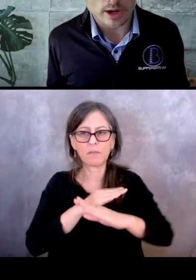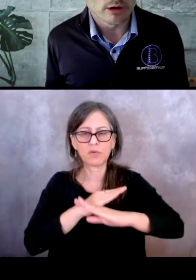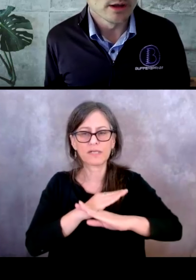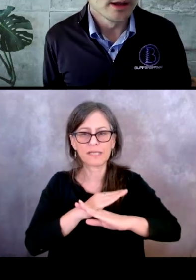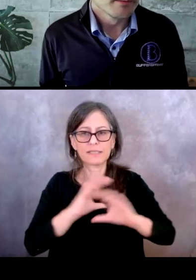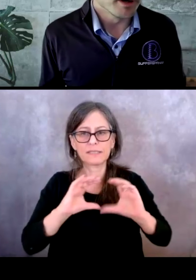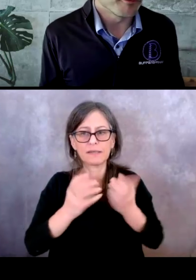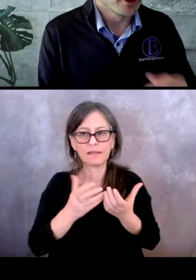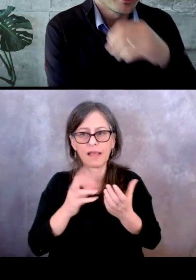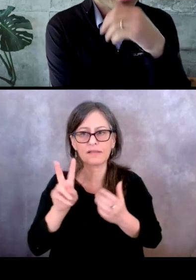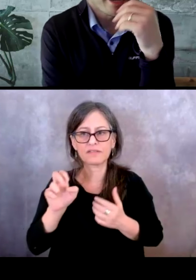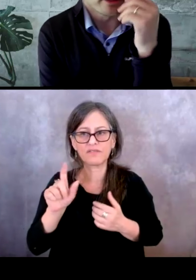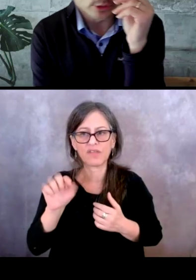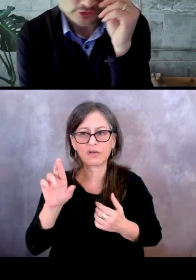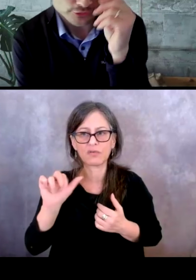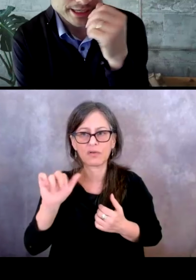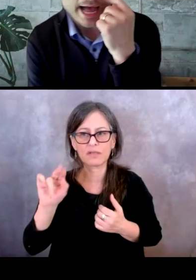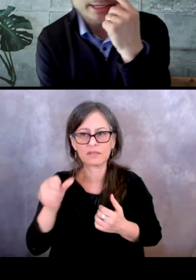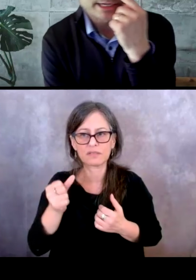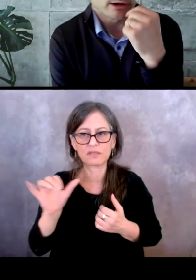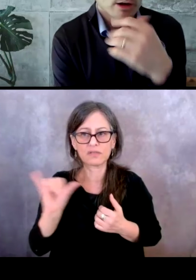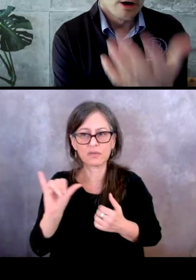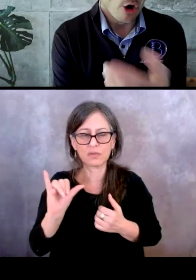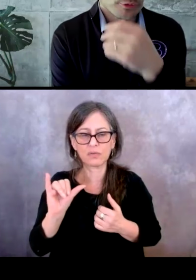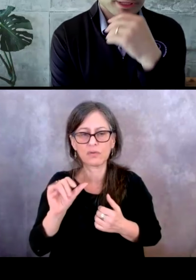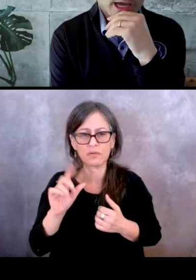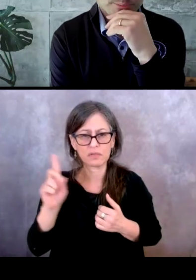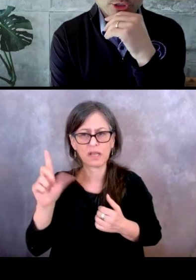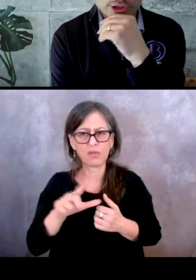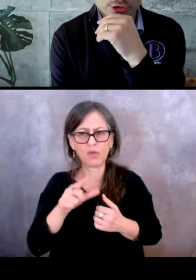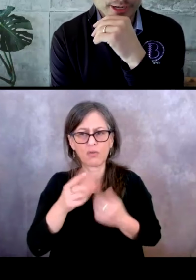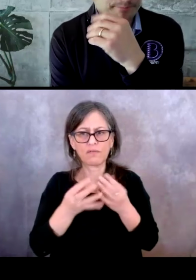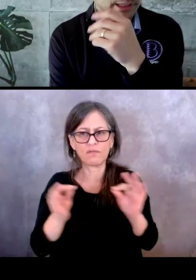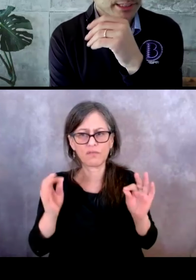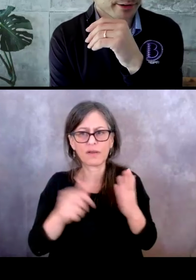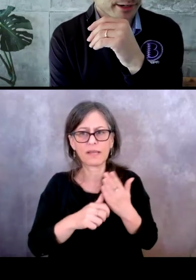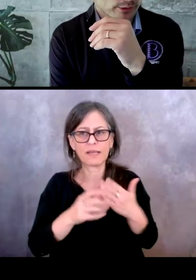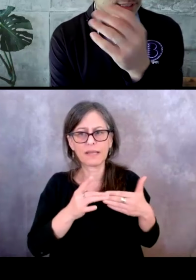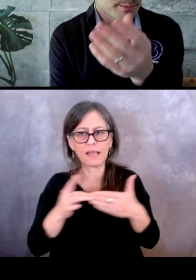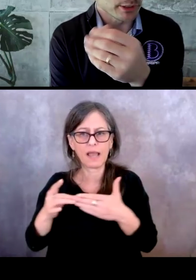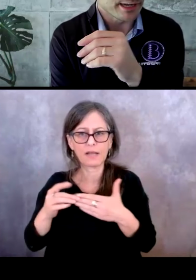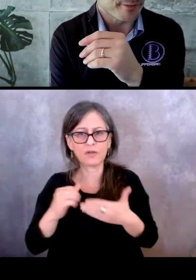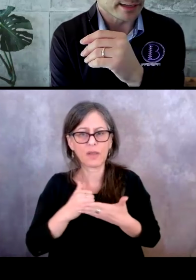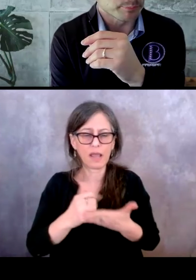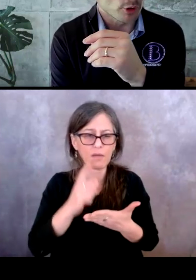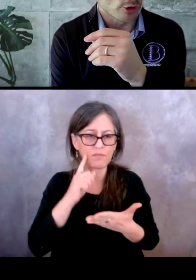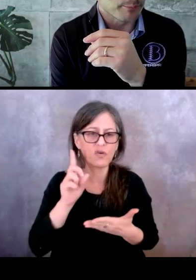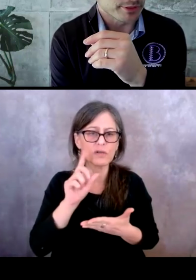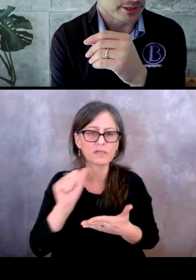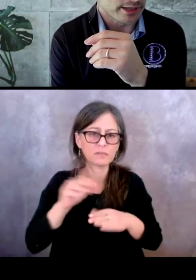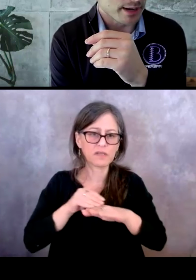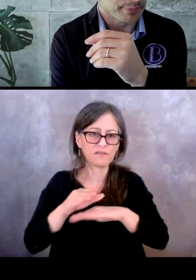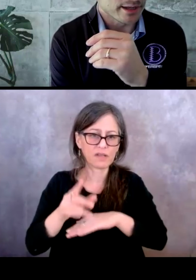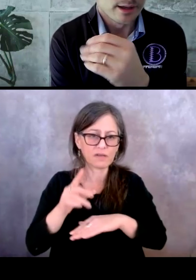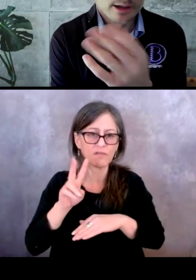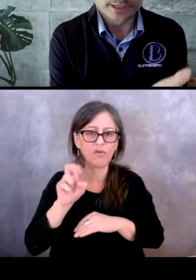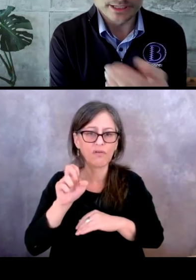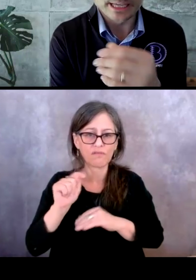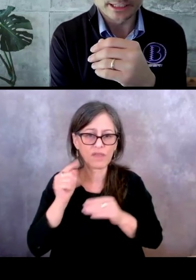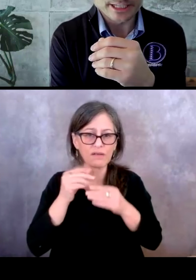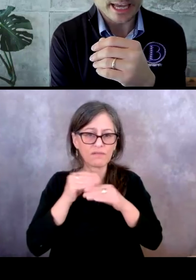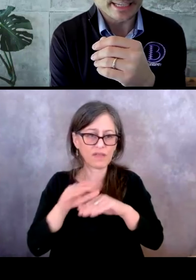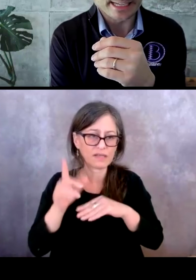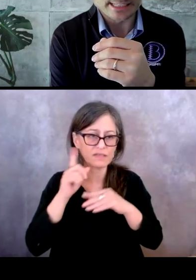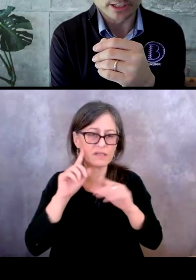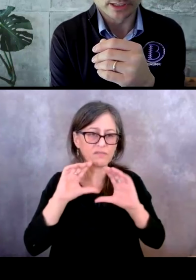veterans as well. But feel free to download this free guide here. Hopefully it helps you to create a military or disability effective program within your company. But